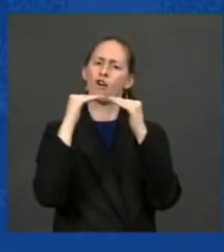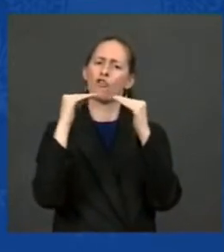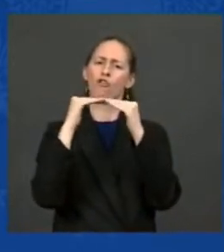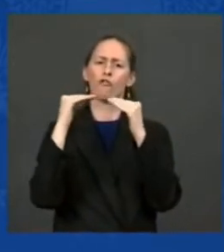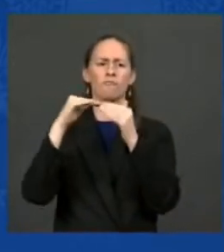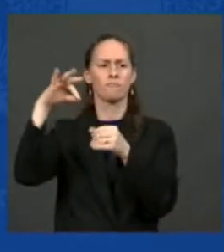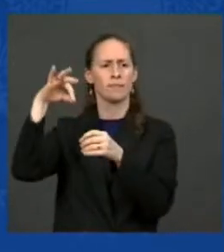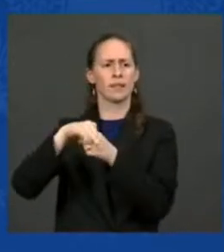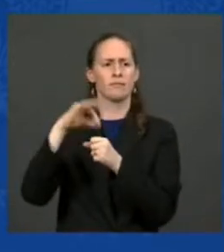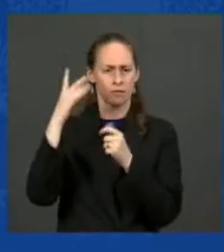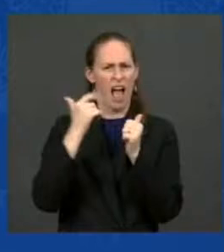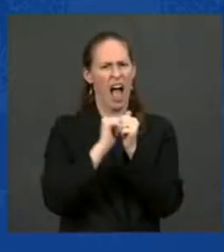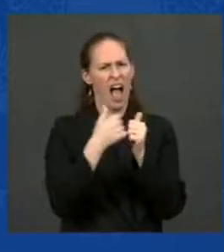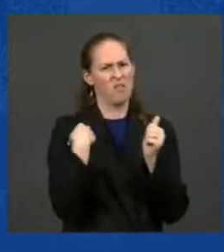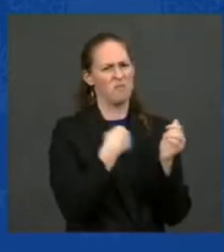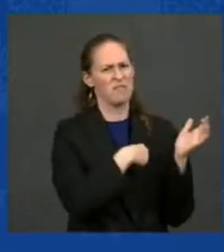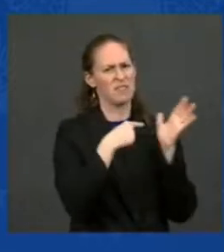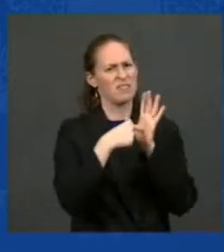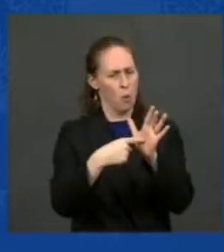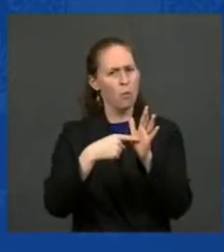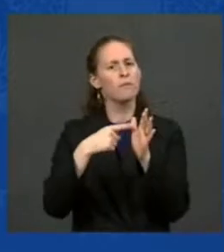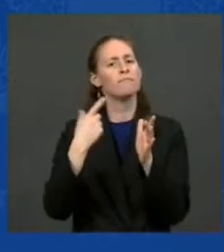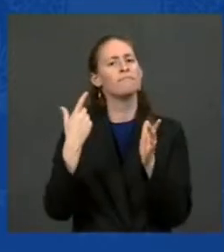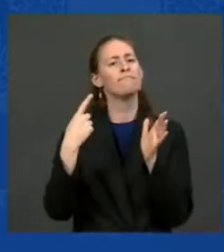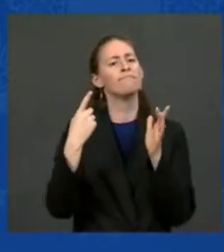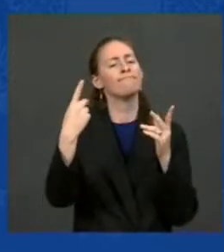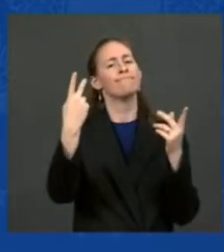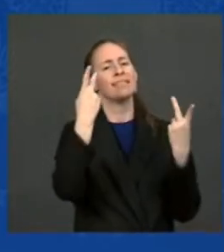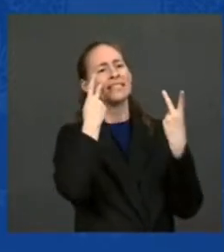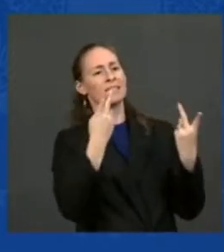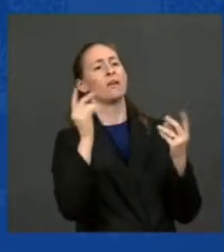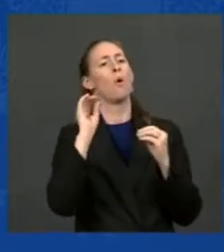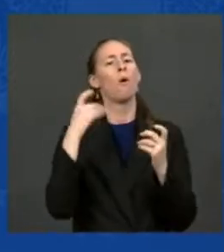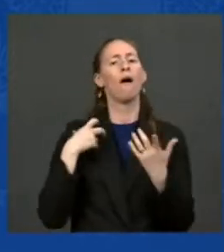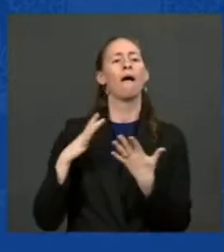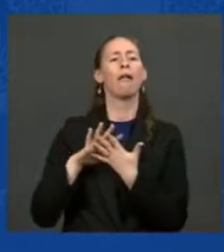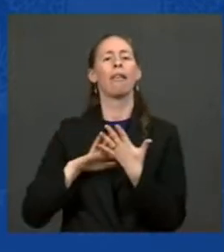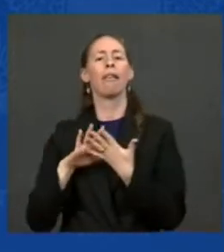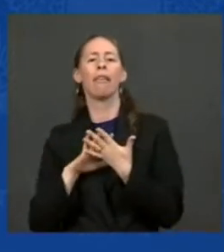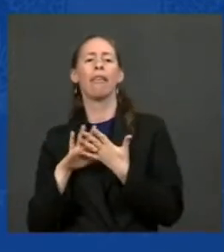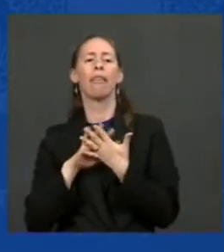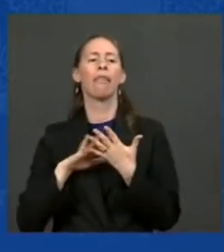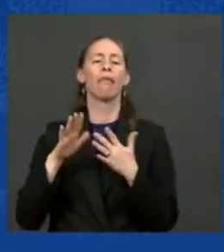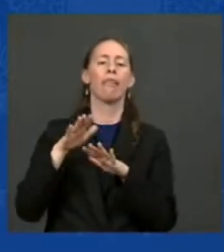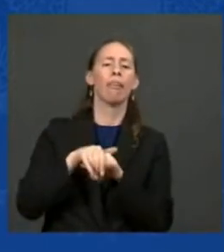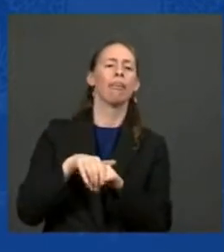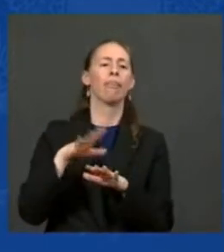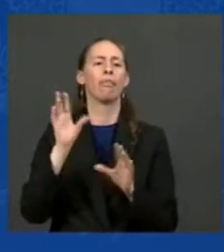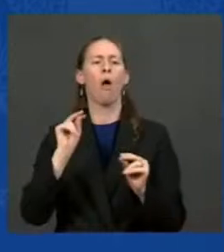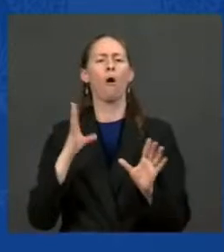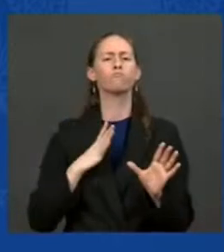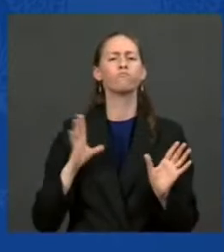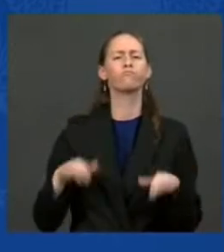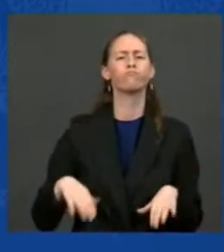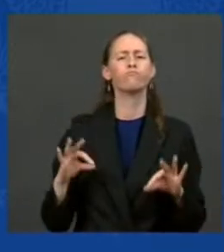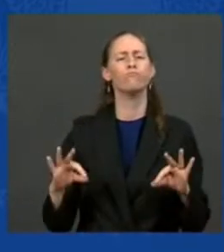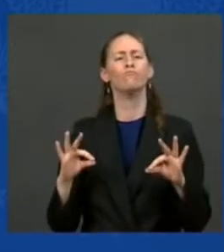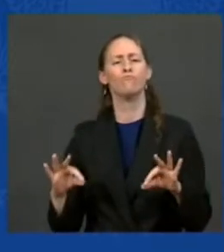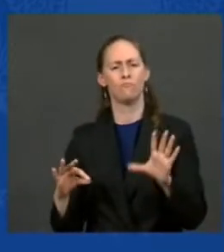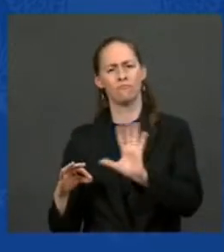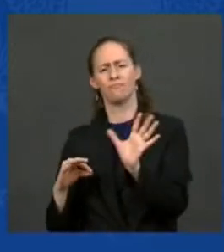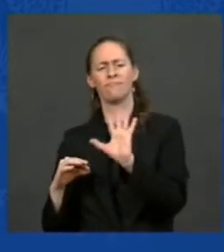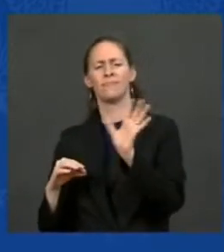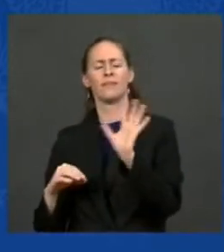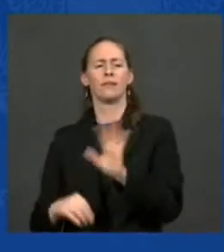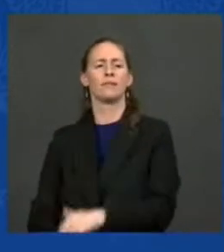example means not pretending that our history has been perfect, but demonstrating how strong nations